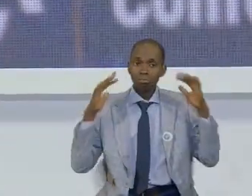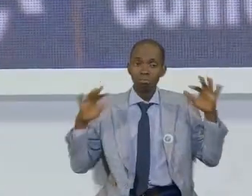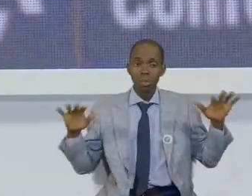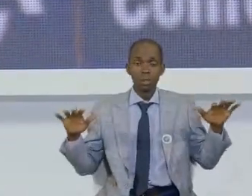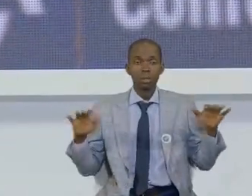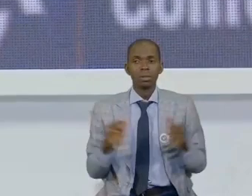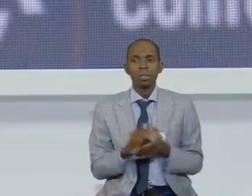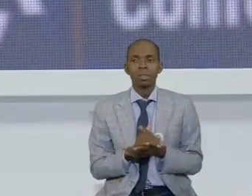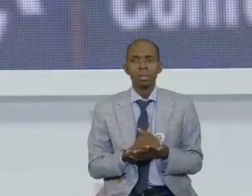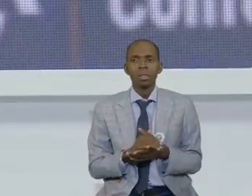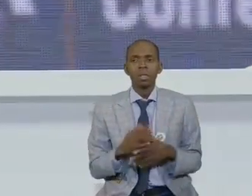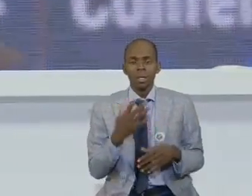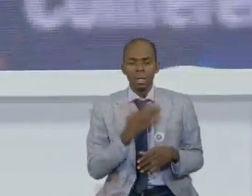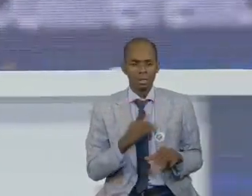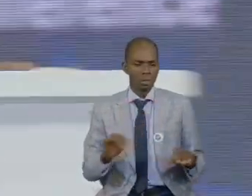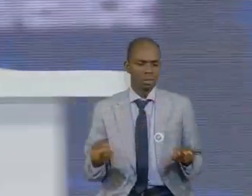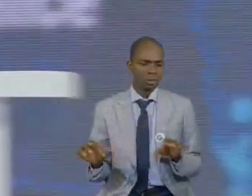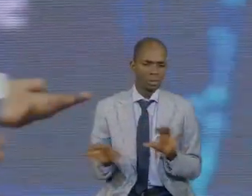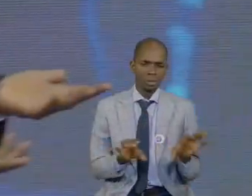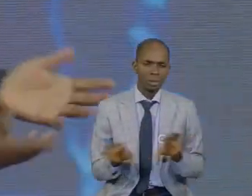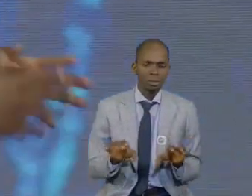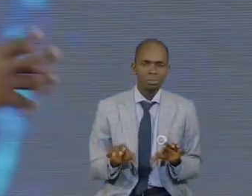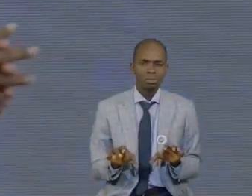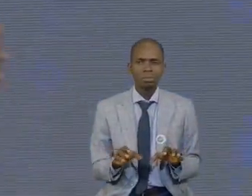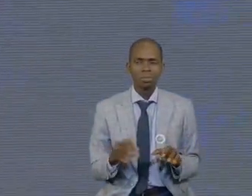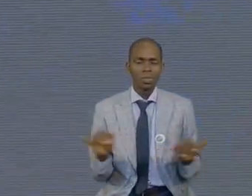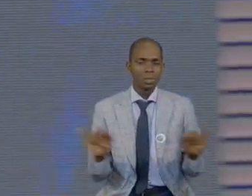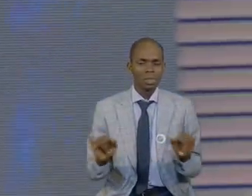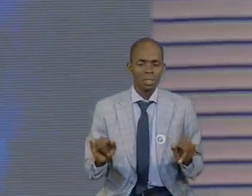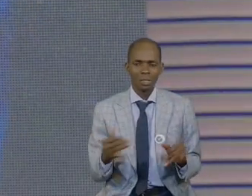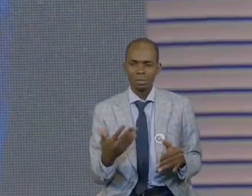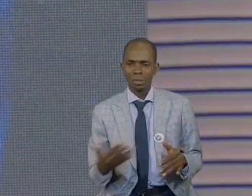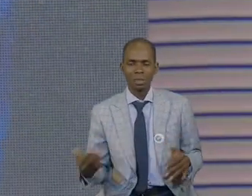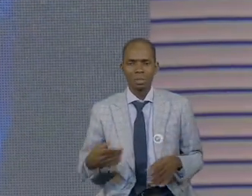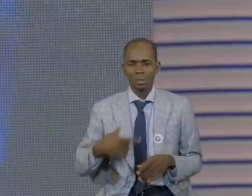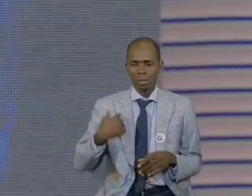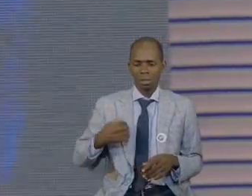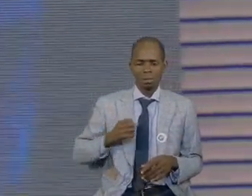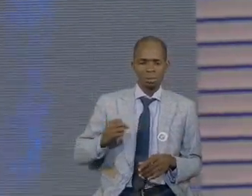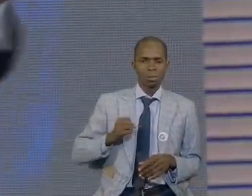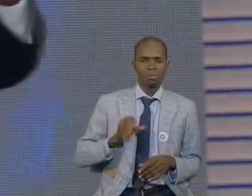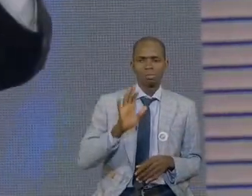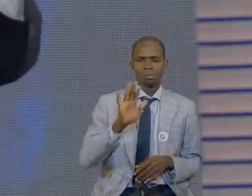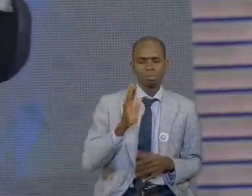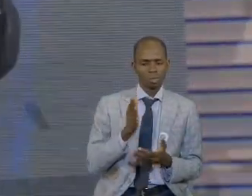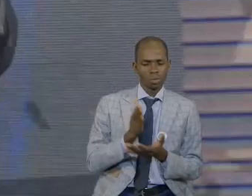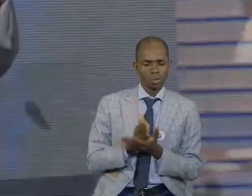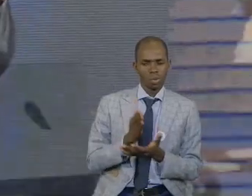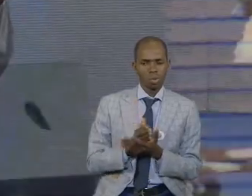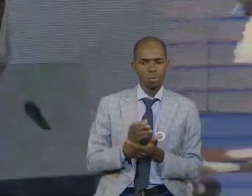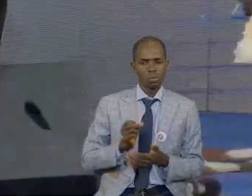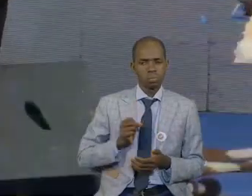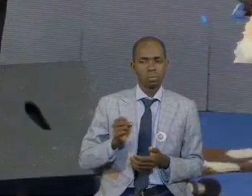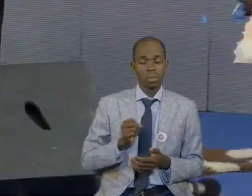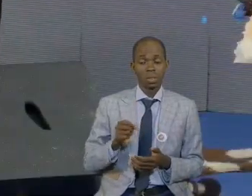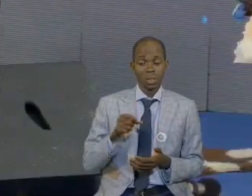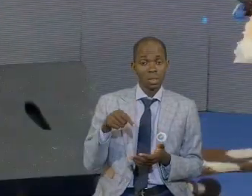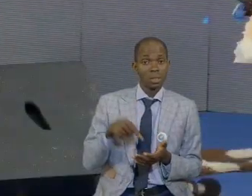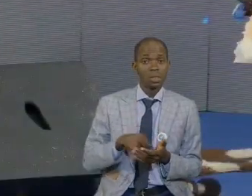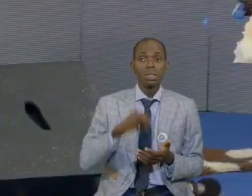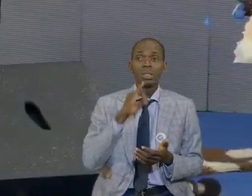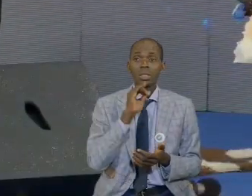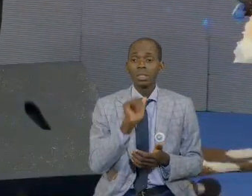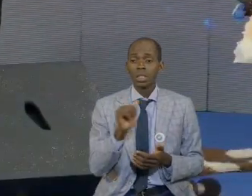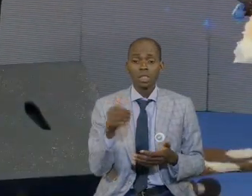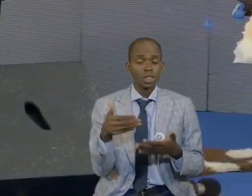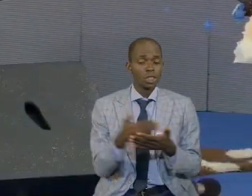same reaction, palpitation of the attics will say, stop right there. This is a new day. I have